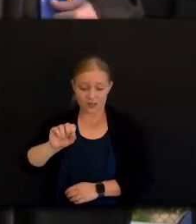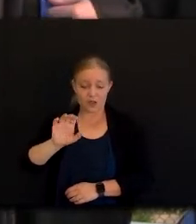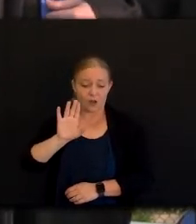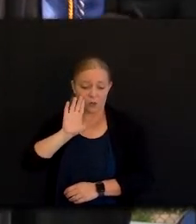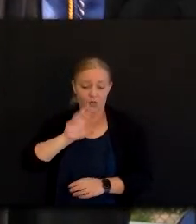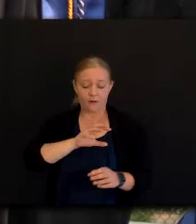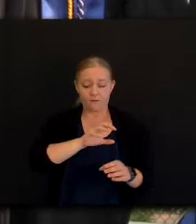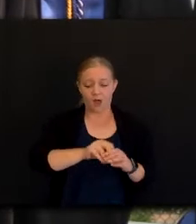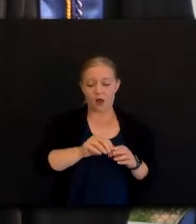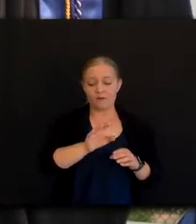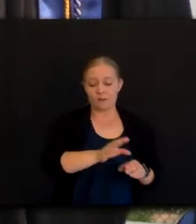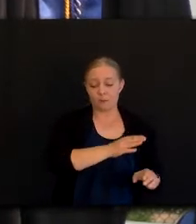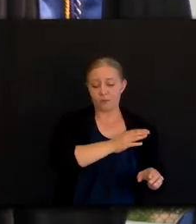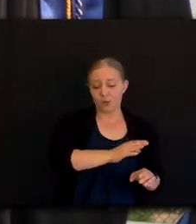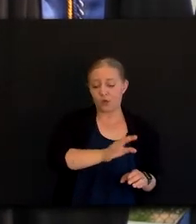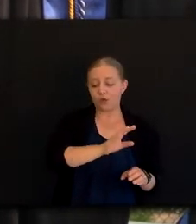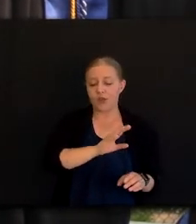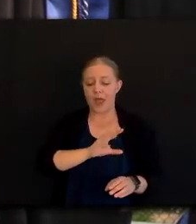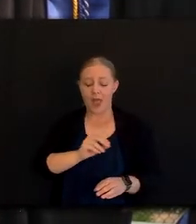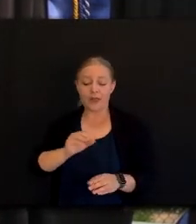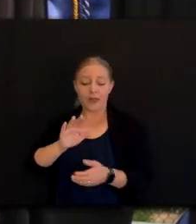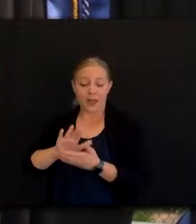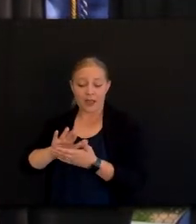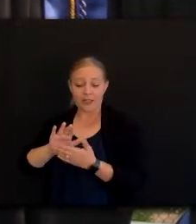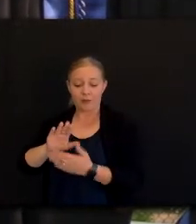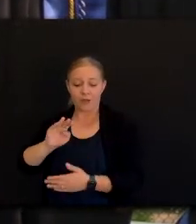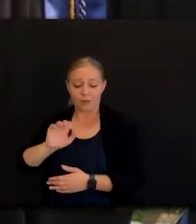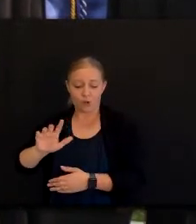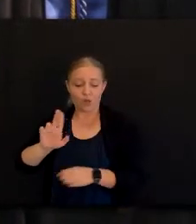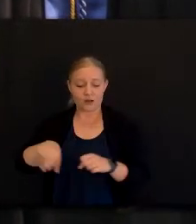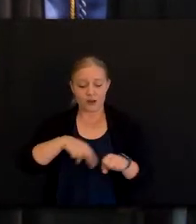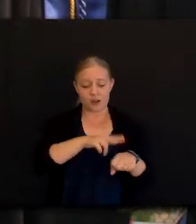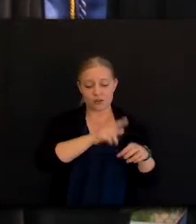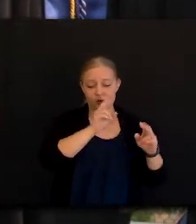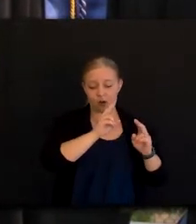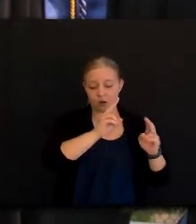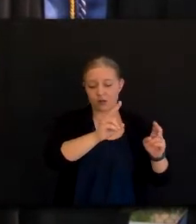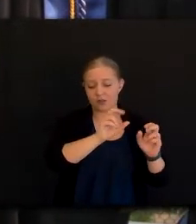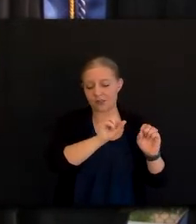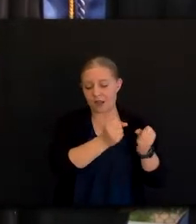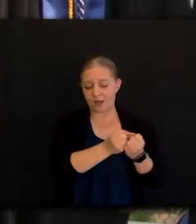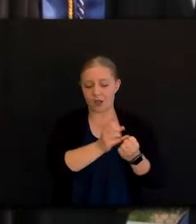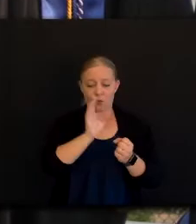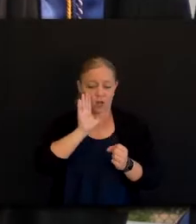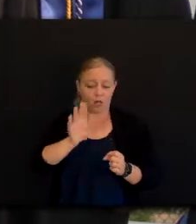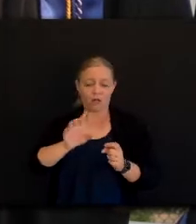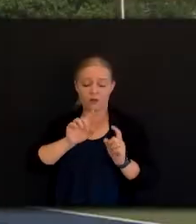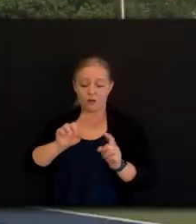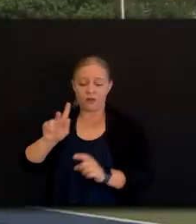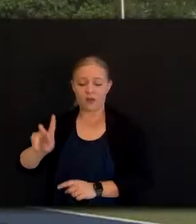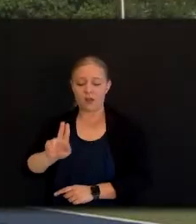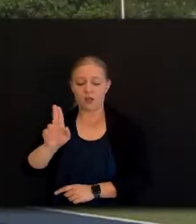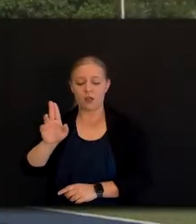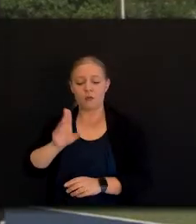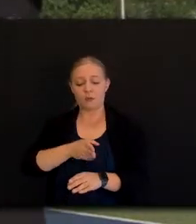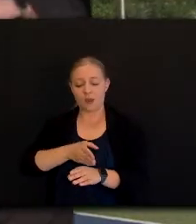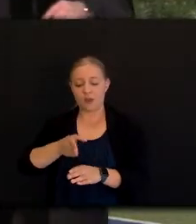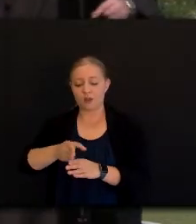Honor Society. Amy will attend the University of Kansas and major in chemical engineering. Grace